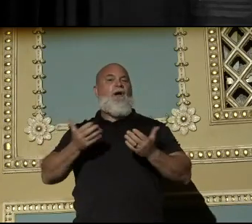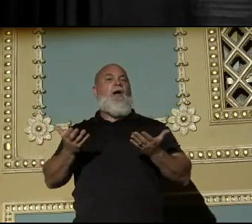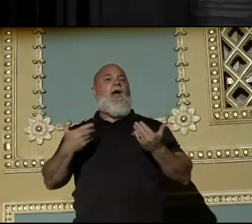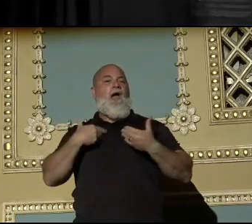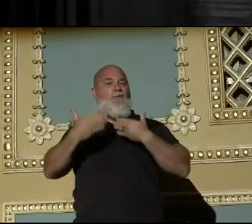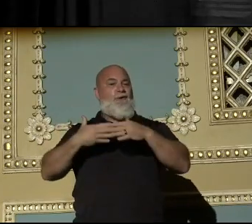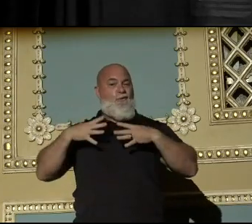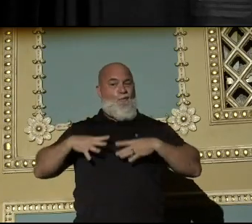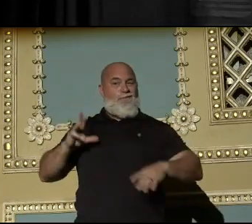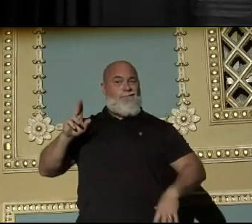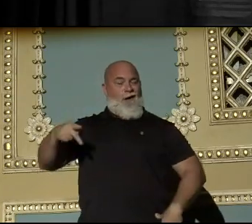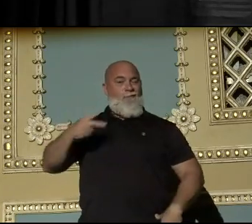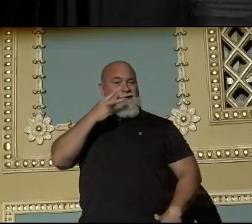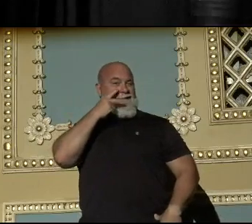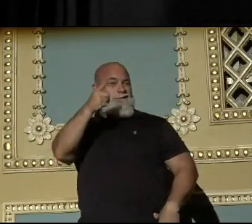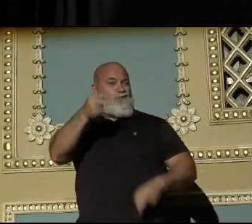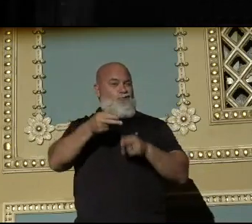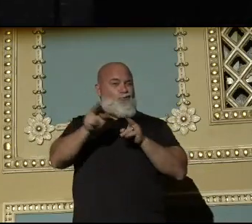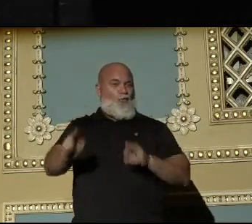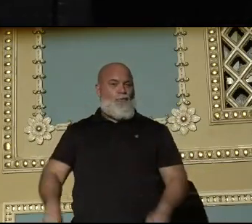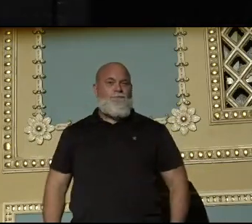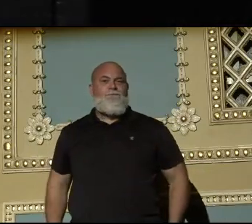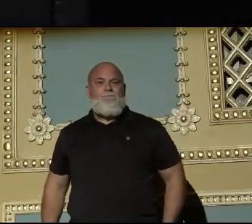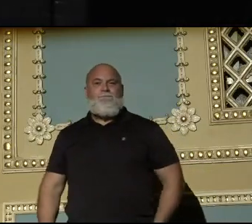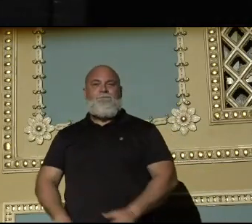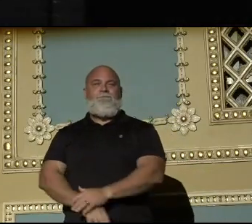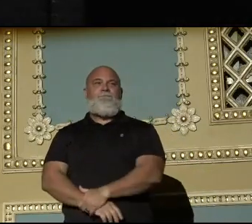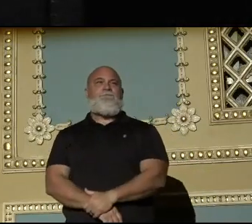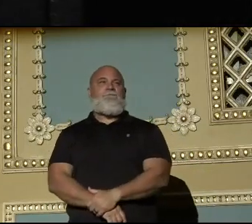dressed, and I'll see you in a moment.